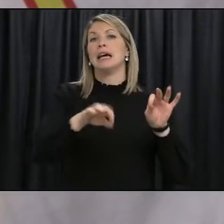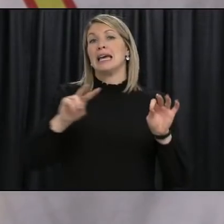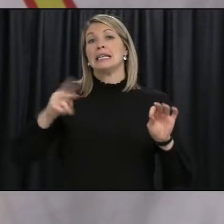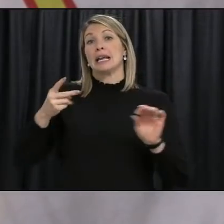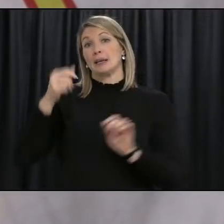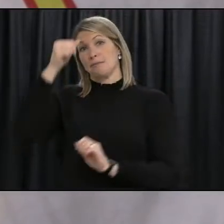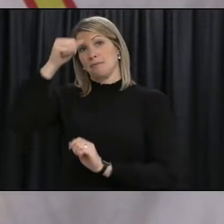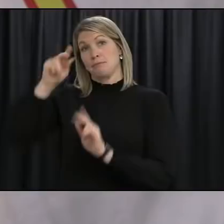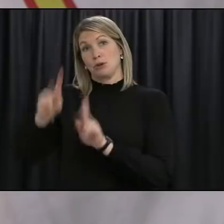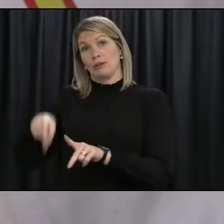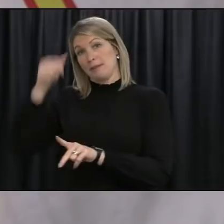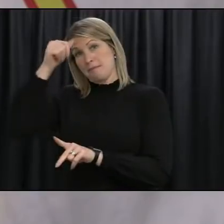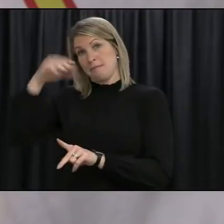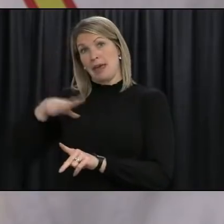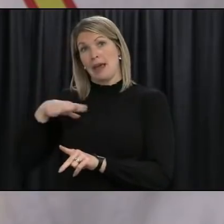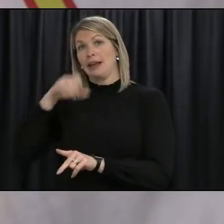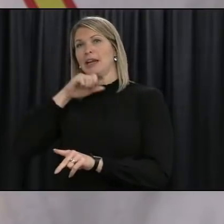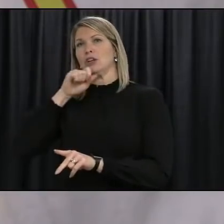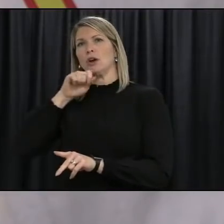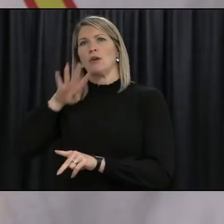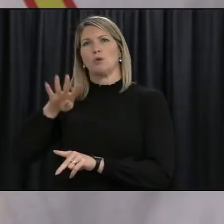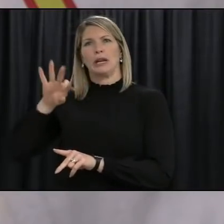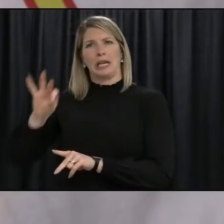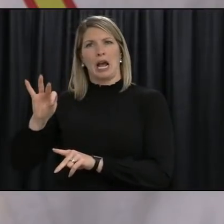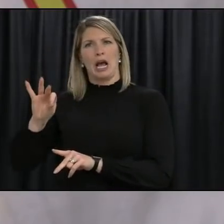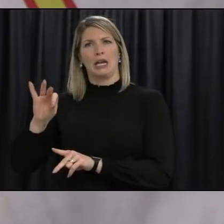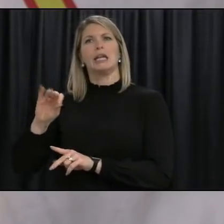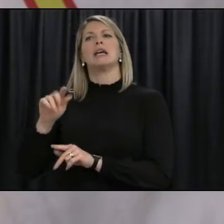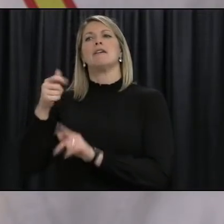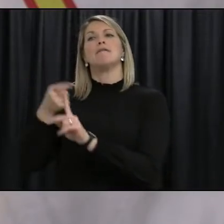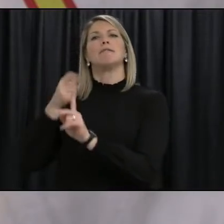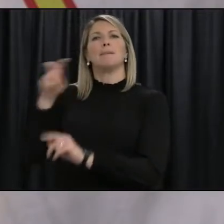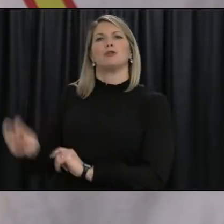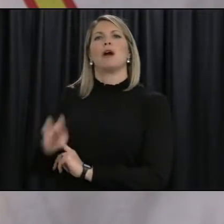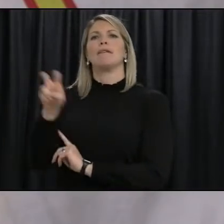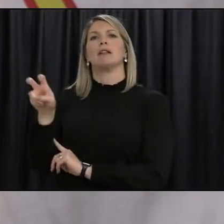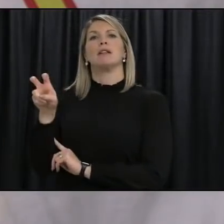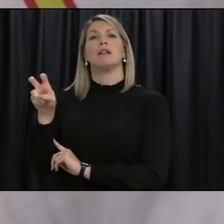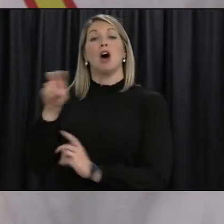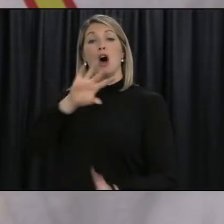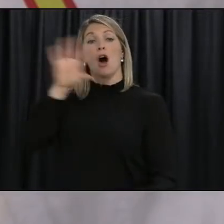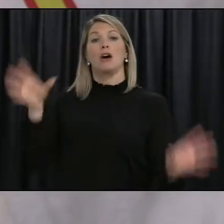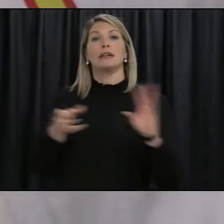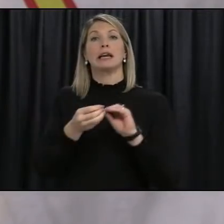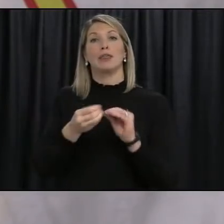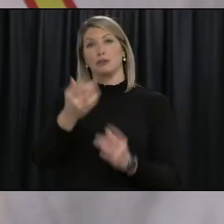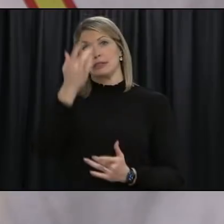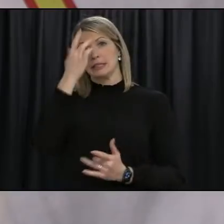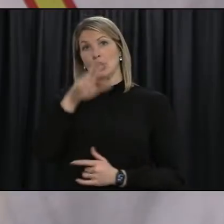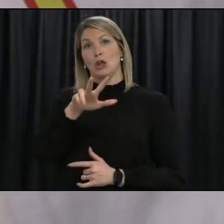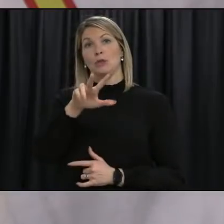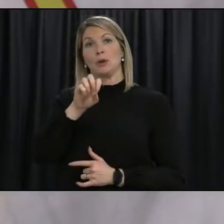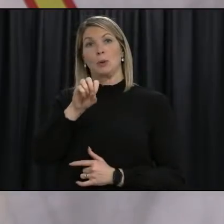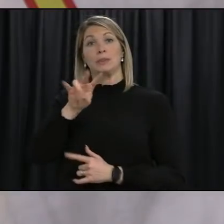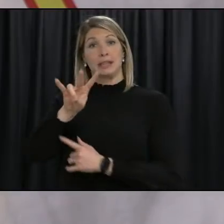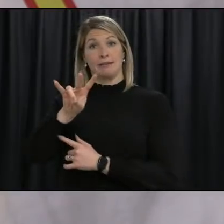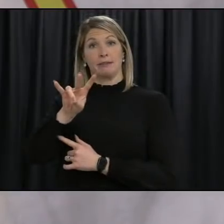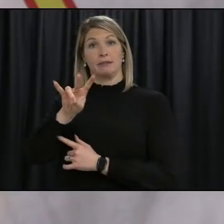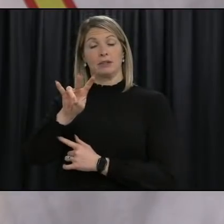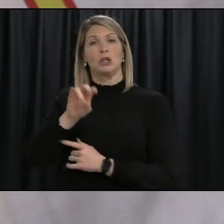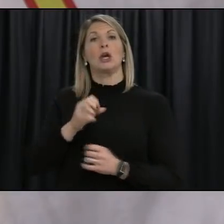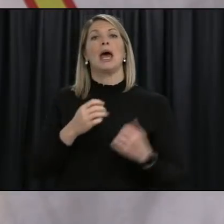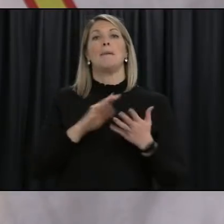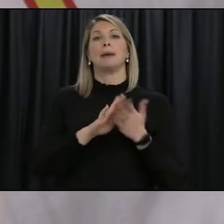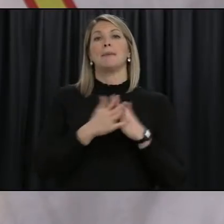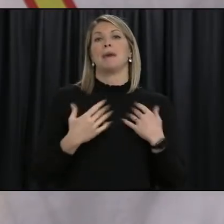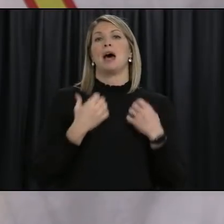is travel related. The total number of cases in our province is 307. 294 people have now